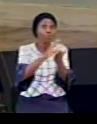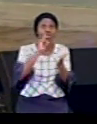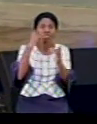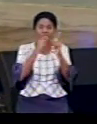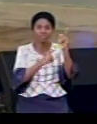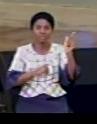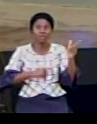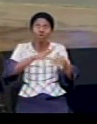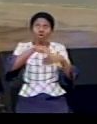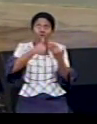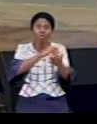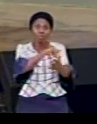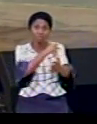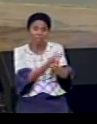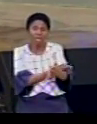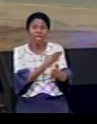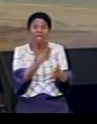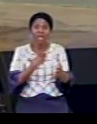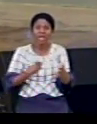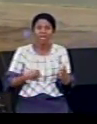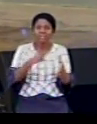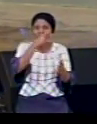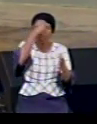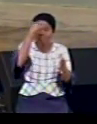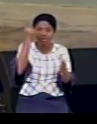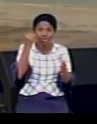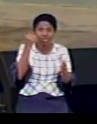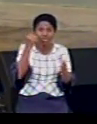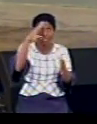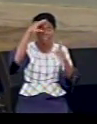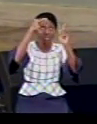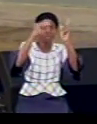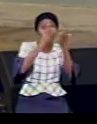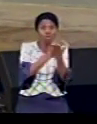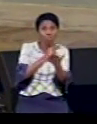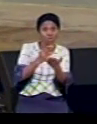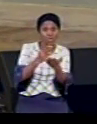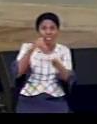Almighty. And because he's holy, in praises.